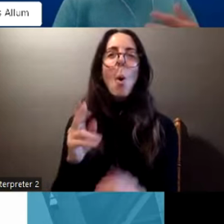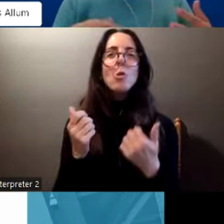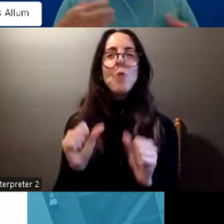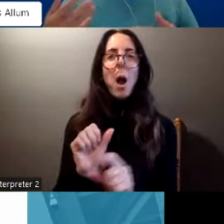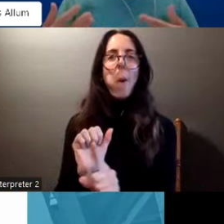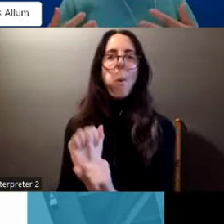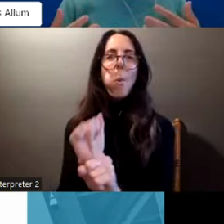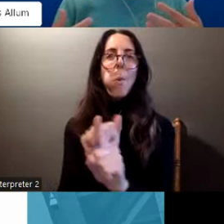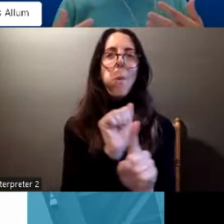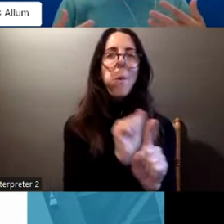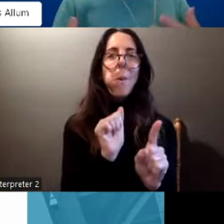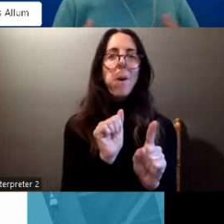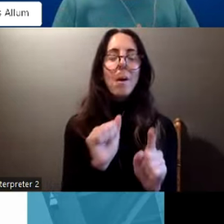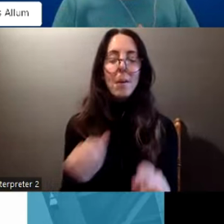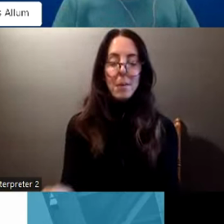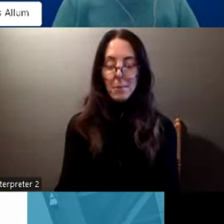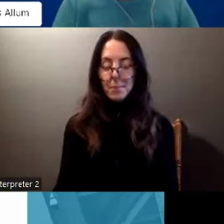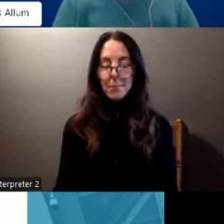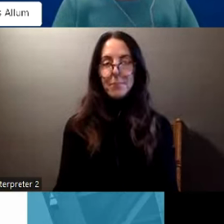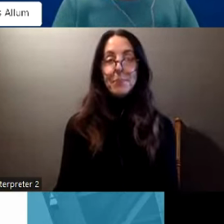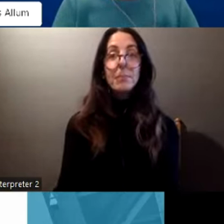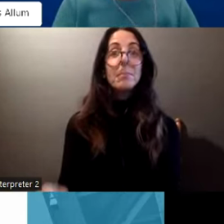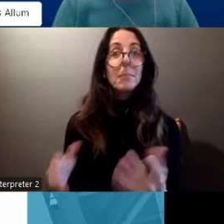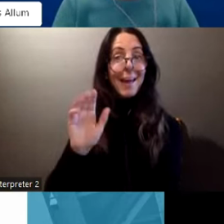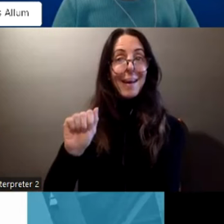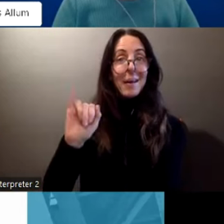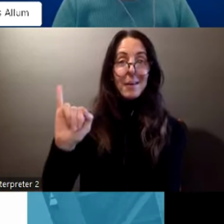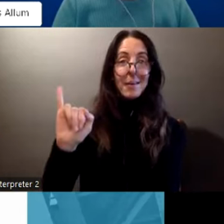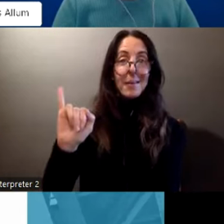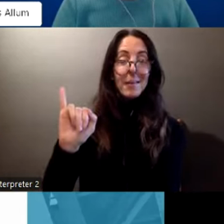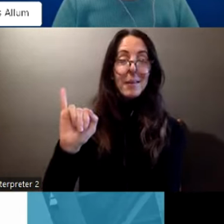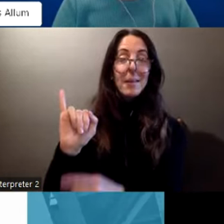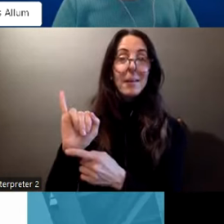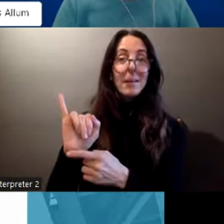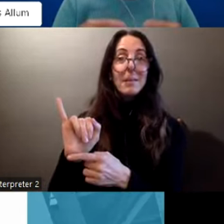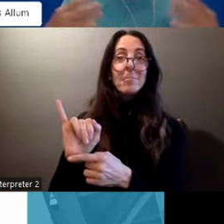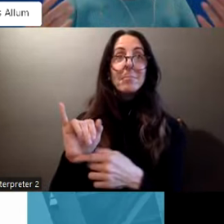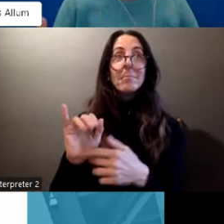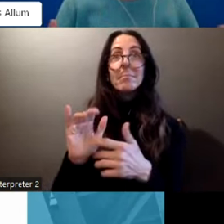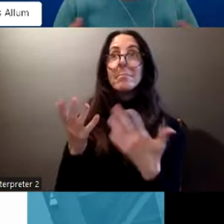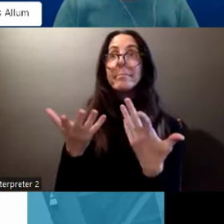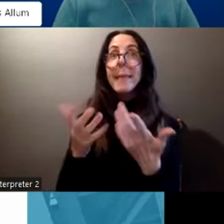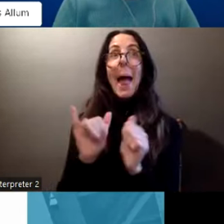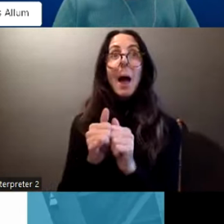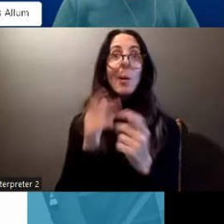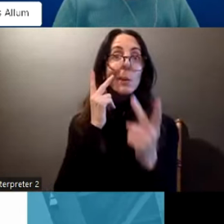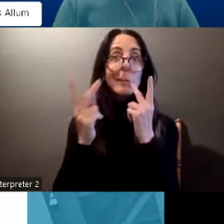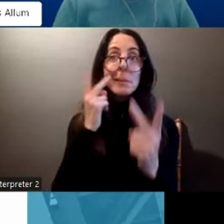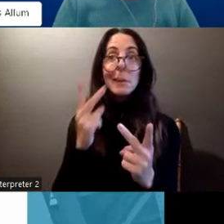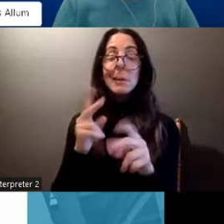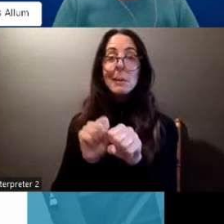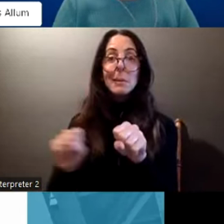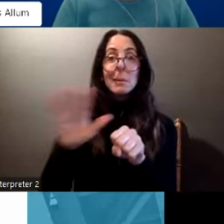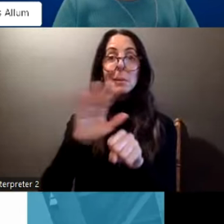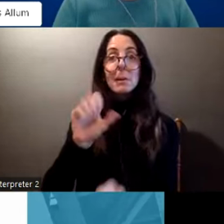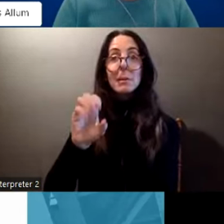If you think about artificial intelligence and how it's being used in social media, you'll see that there's